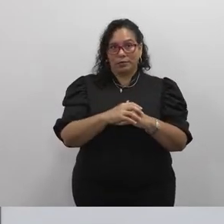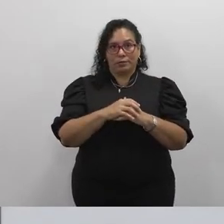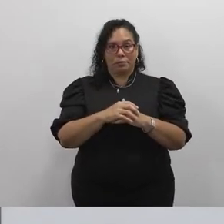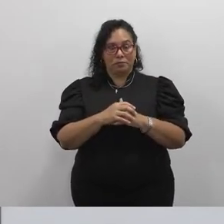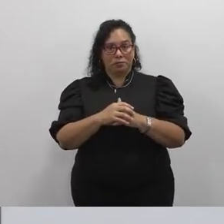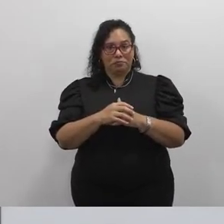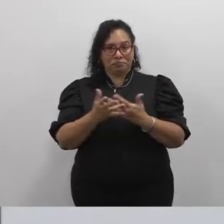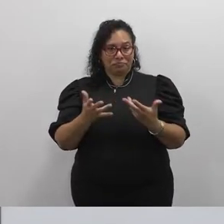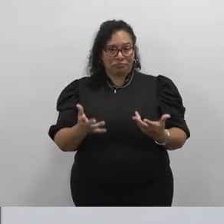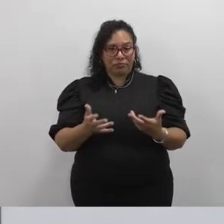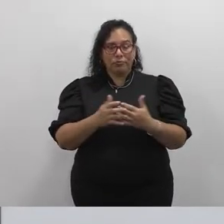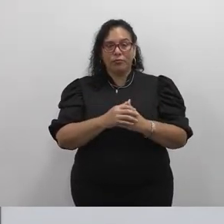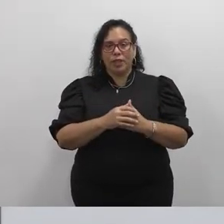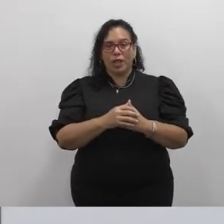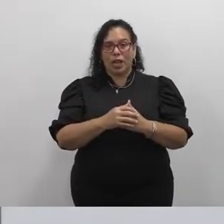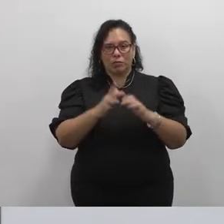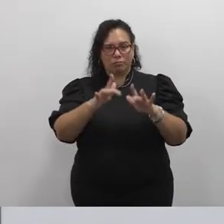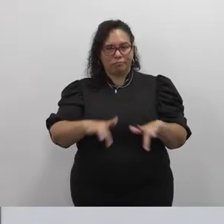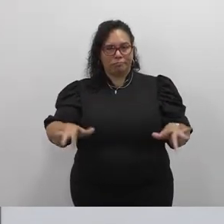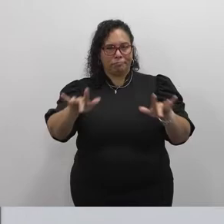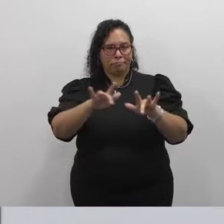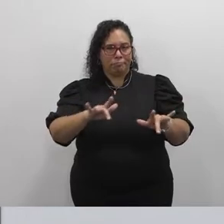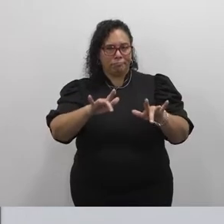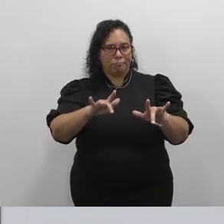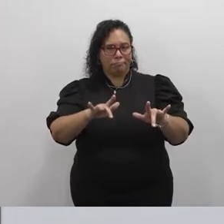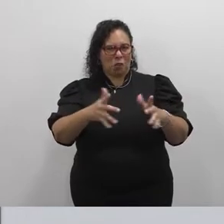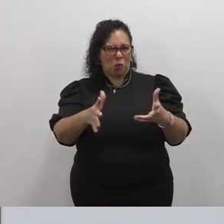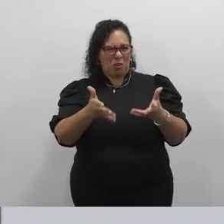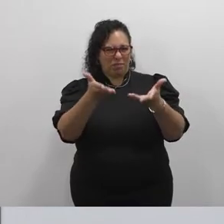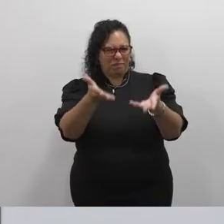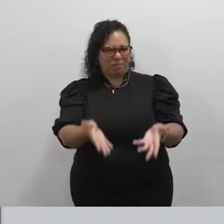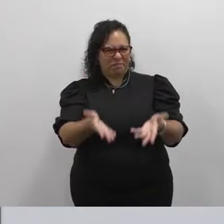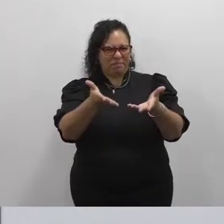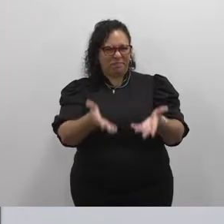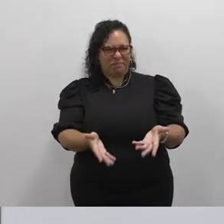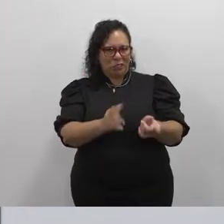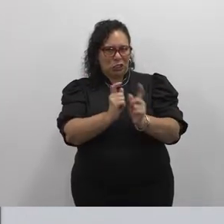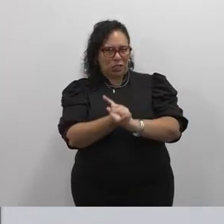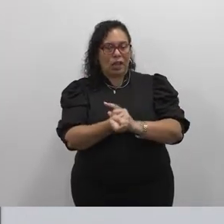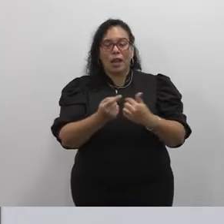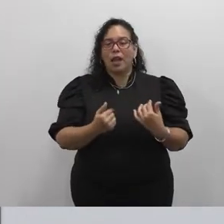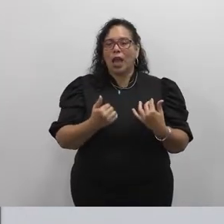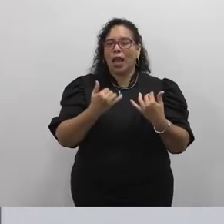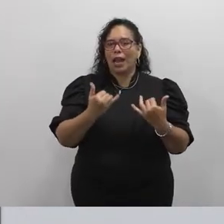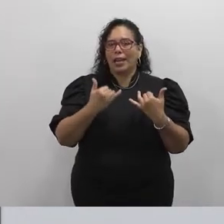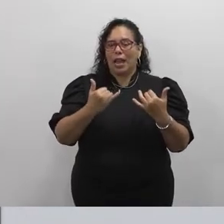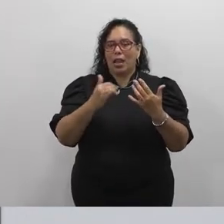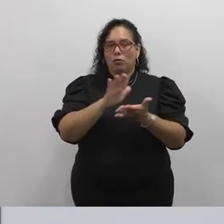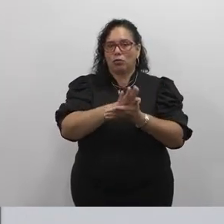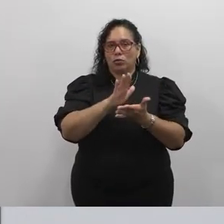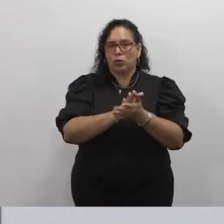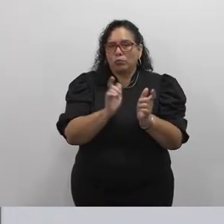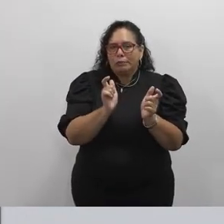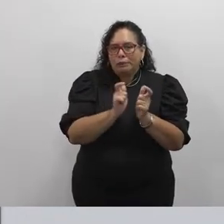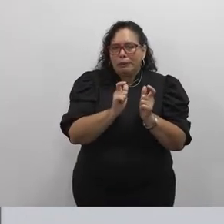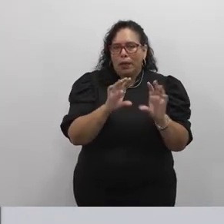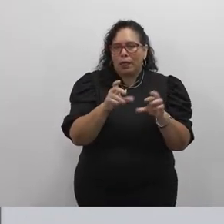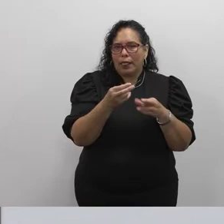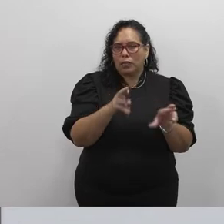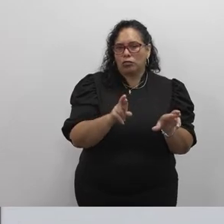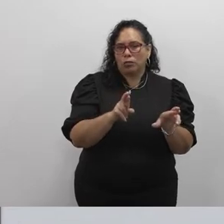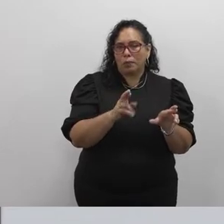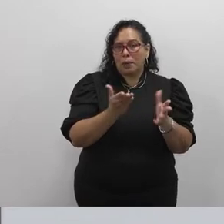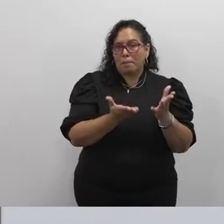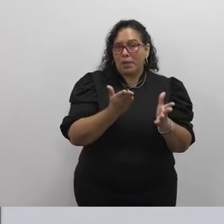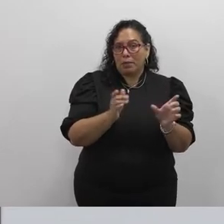really entail conversion of existing space also. So we know in many cases right now we have sites with smaller classrooms, right? Perhaps